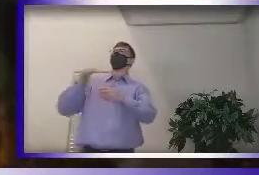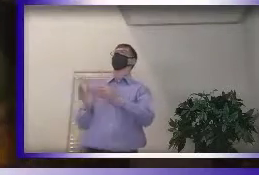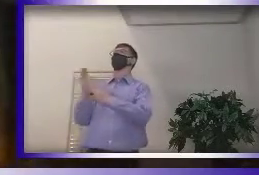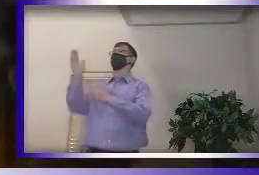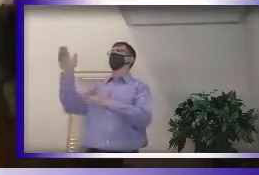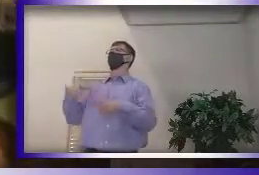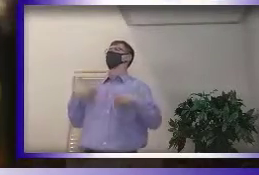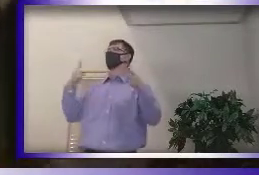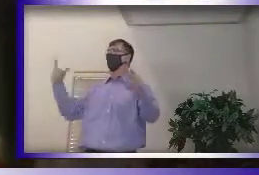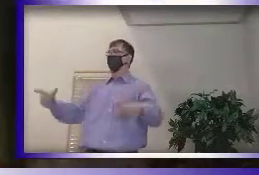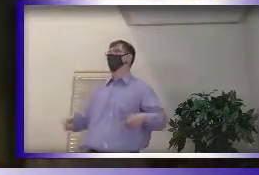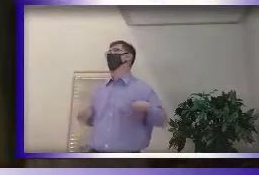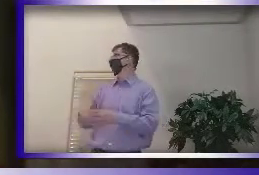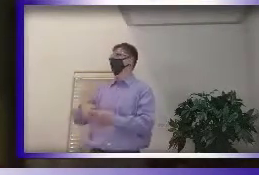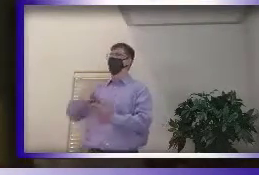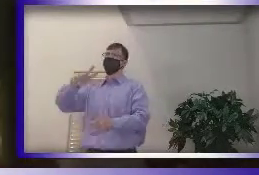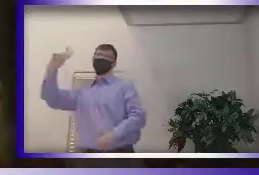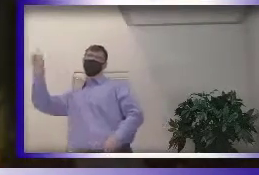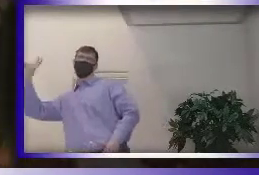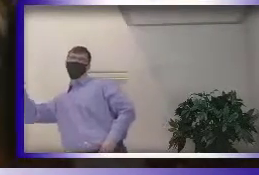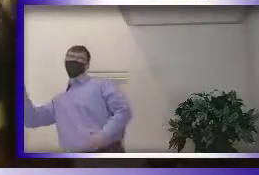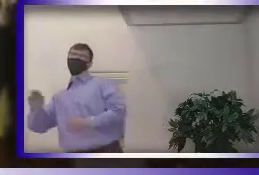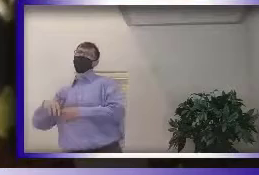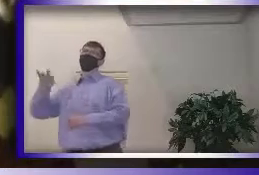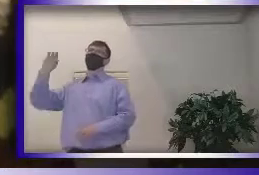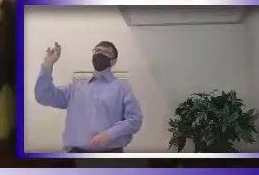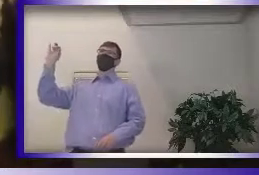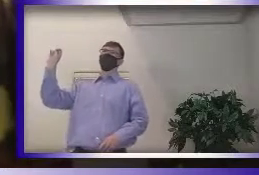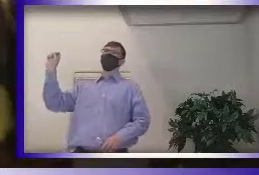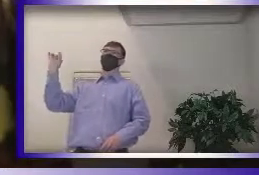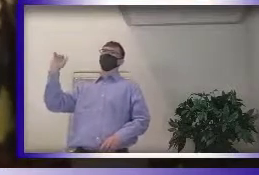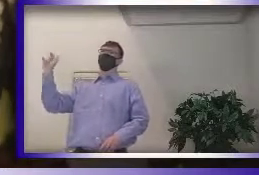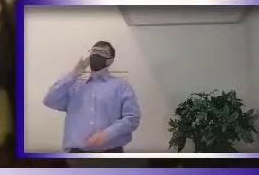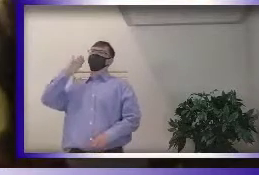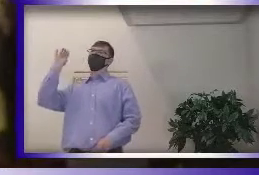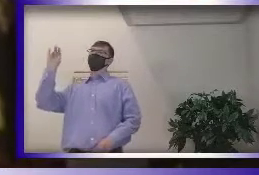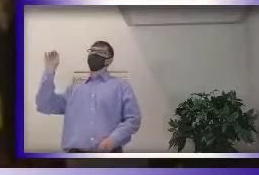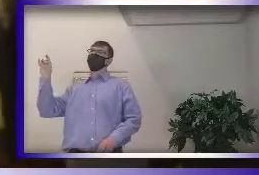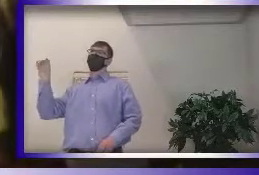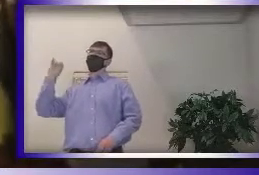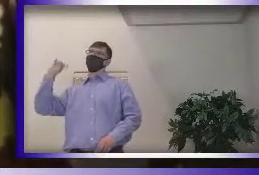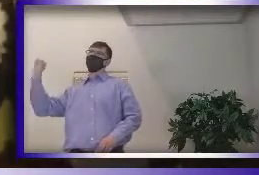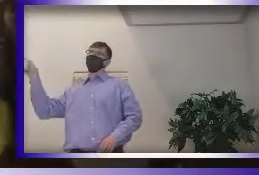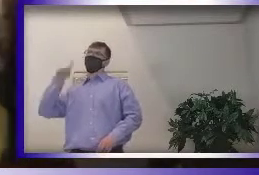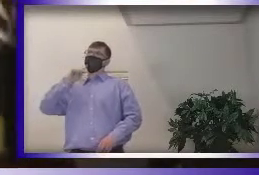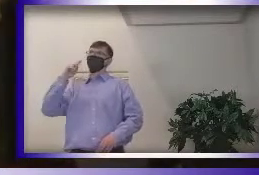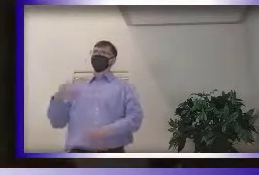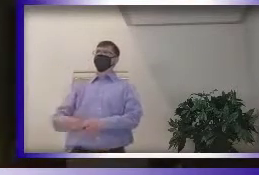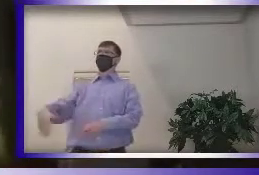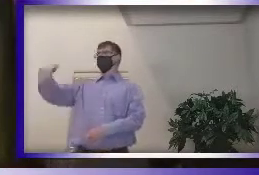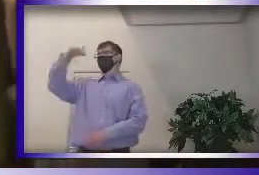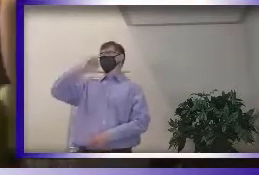the mirror and see somebody who didn't make enough money, definitely wasn't skinny enough to make her husband happy,